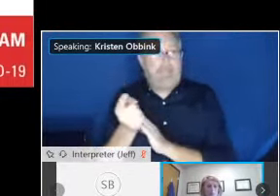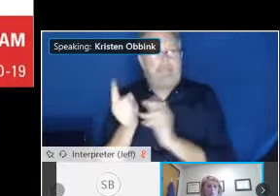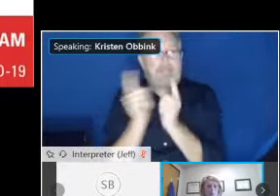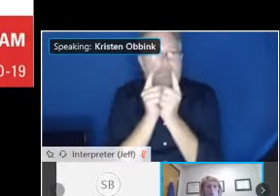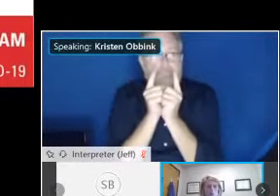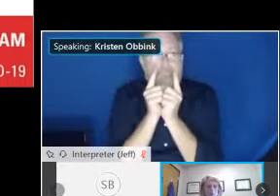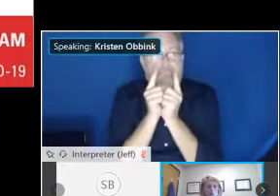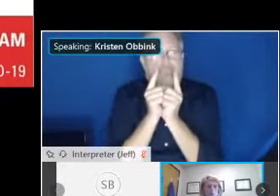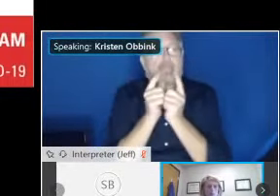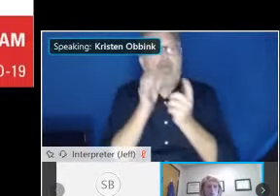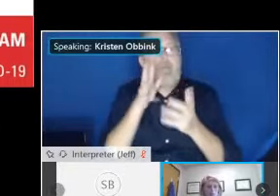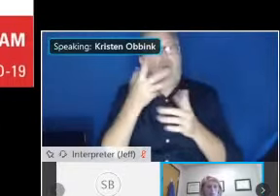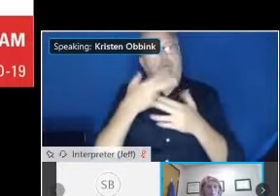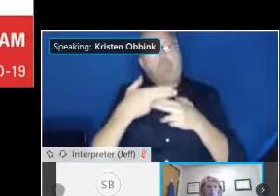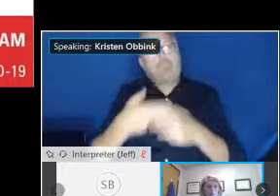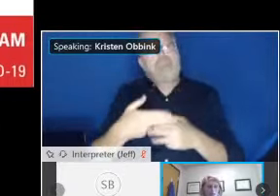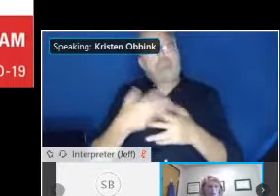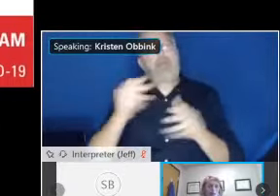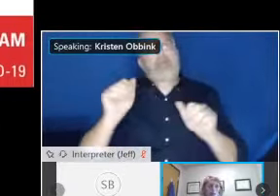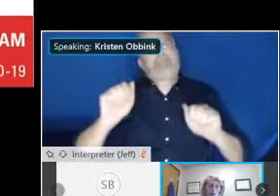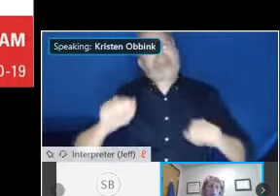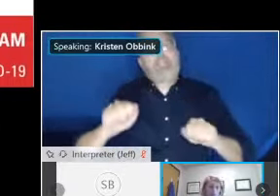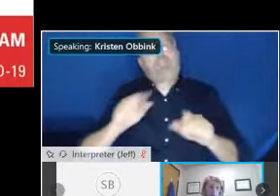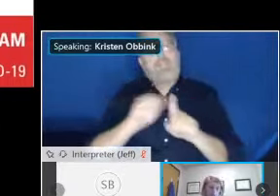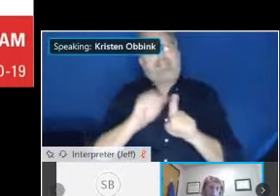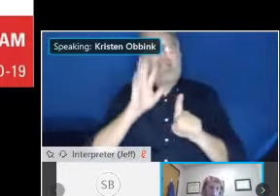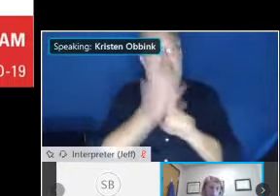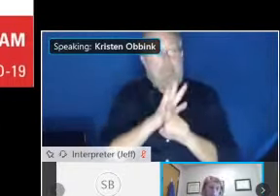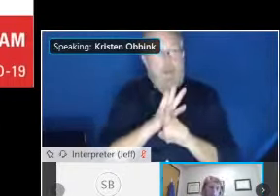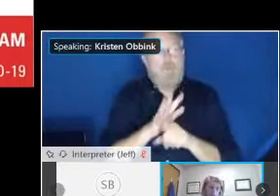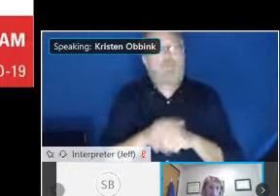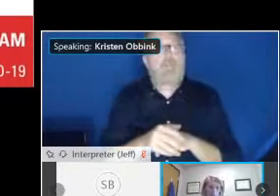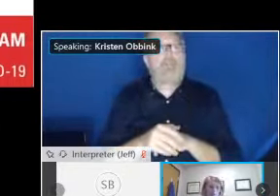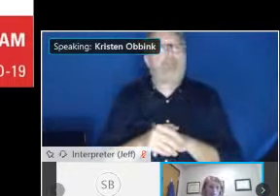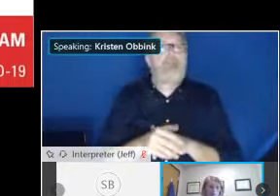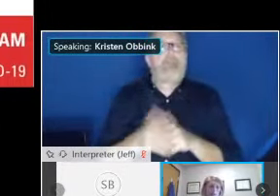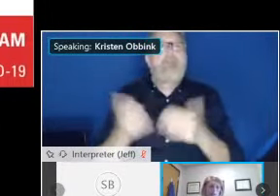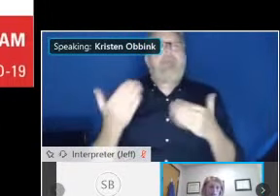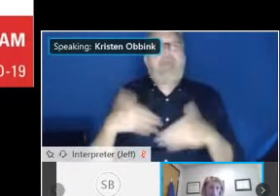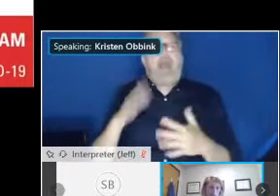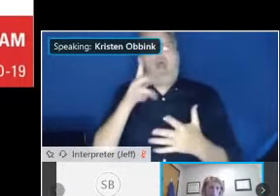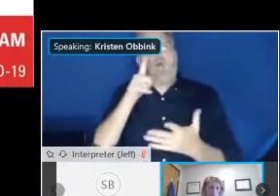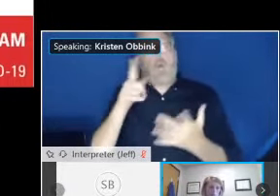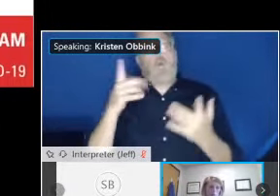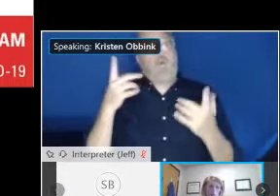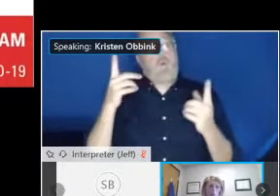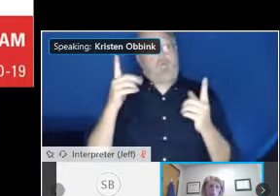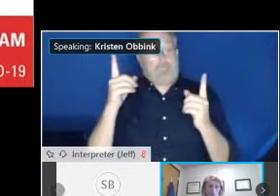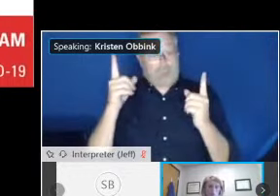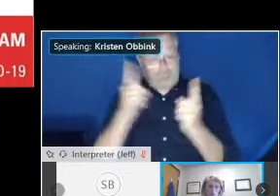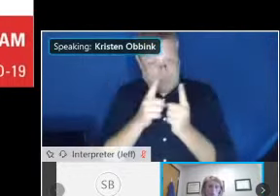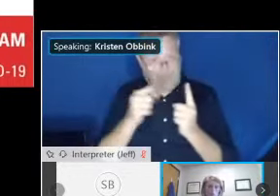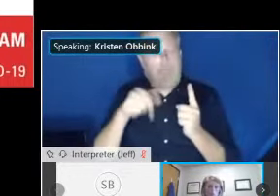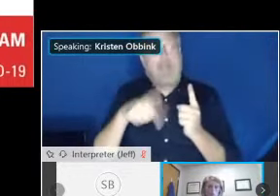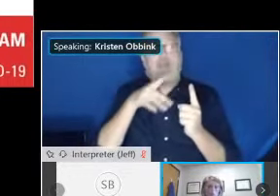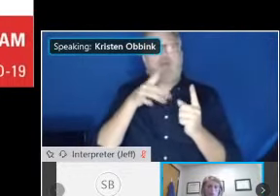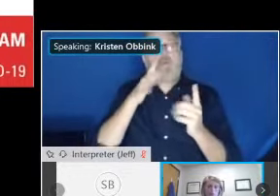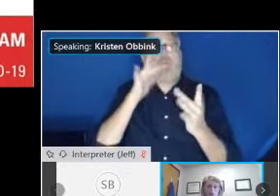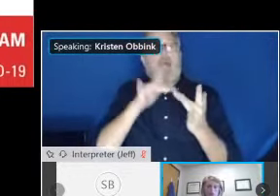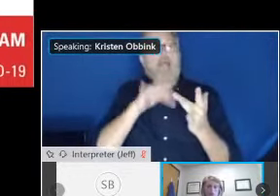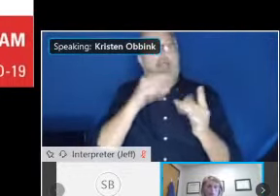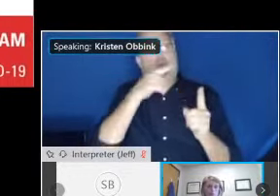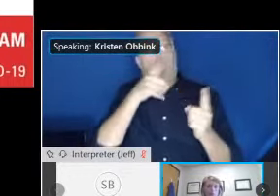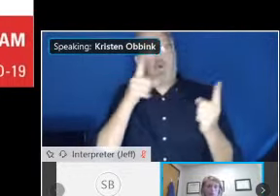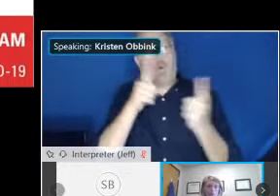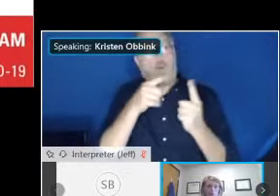be considered potentially exposed to COVID-19. Our contact tracing team contacts individuals who are determined